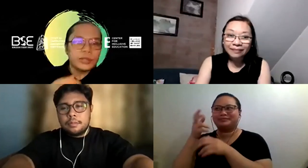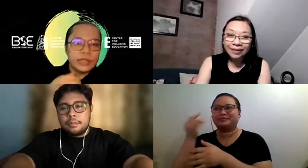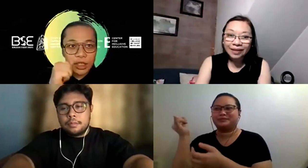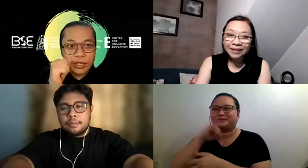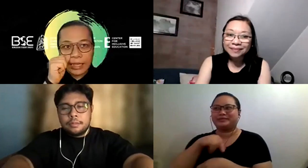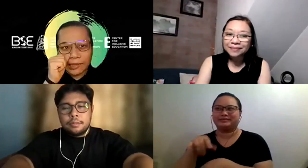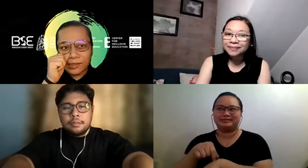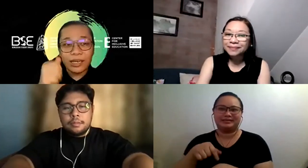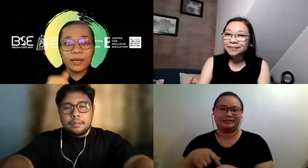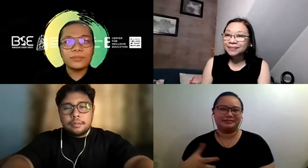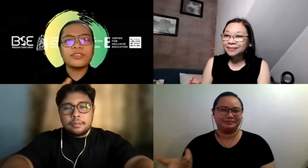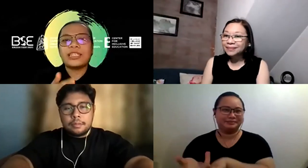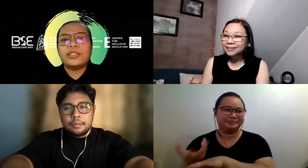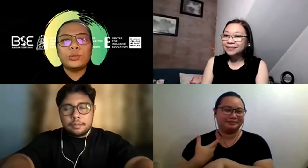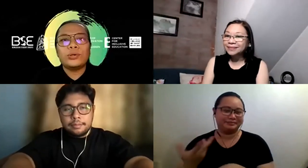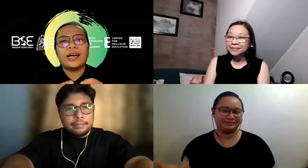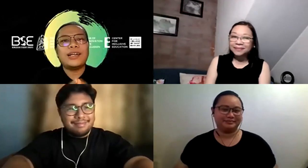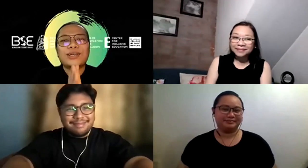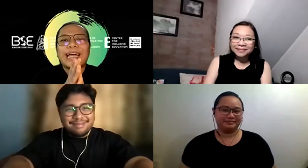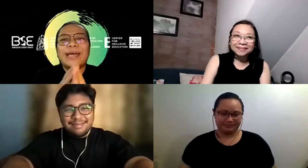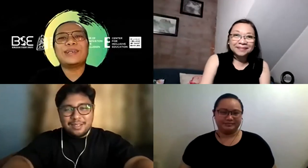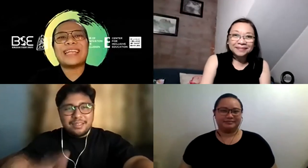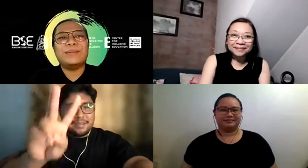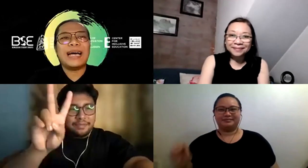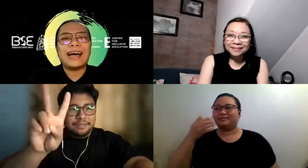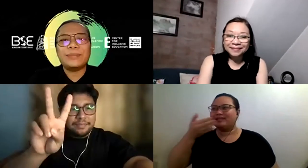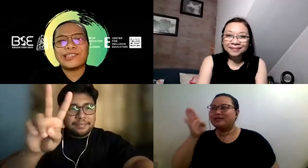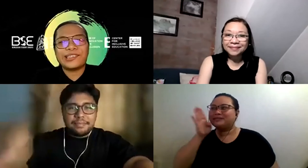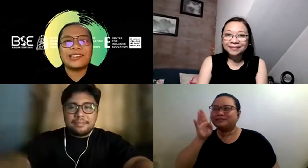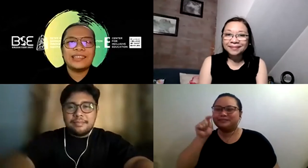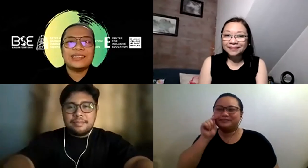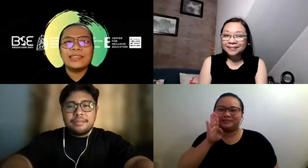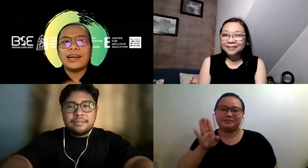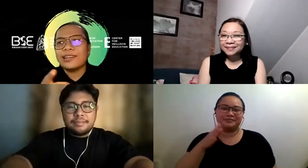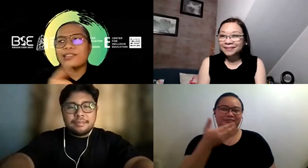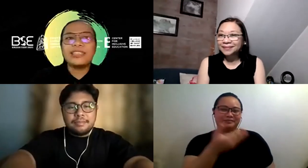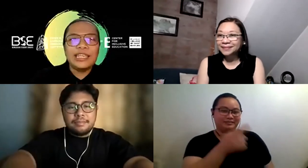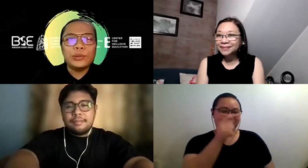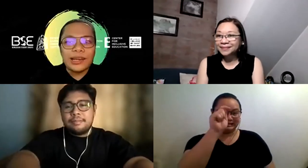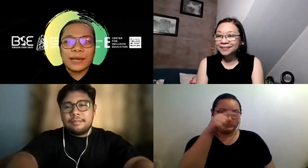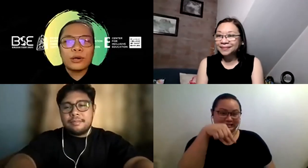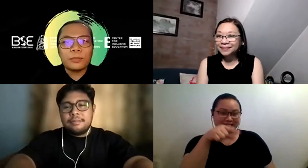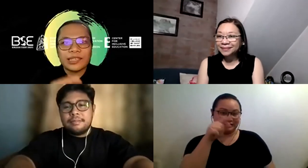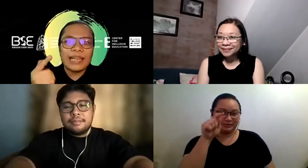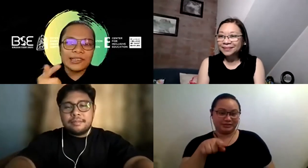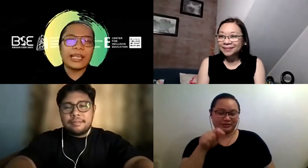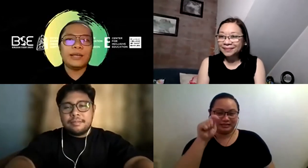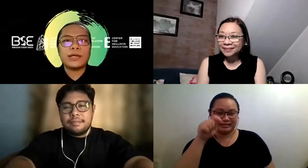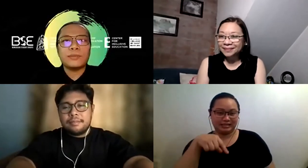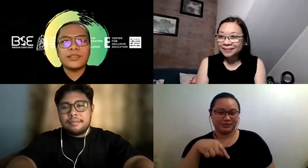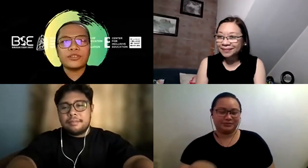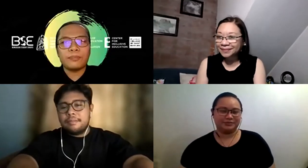Thank you po, Teacher Therese. Sir TQ, long time, nakakamiss. Si Sir TQ, nakasama ko pa siya sa last day